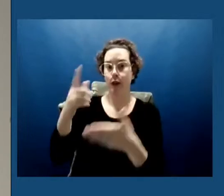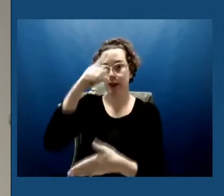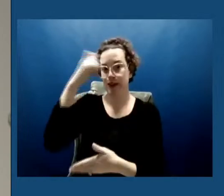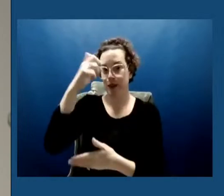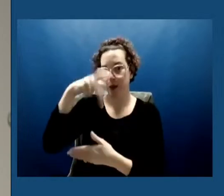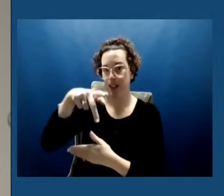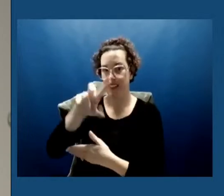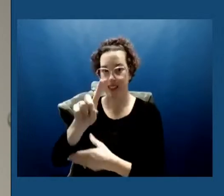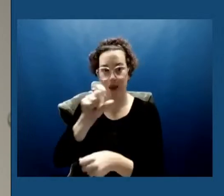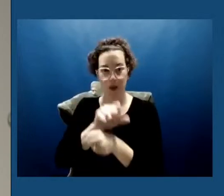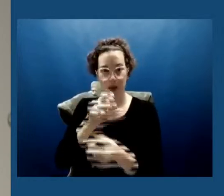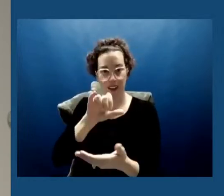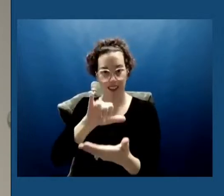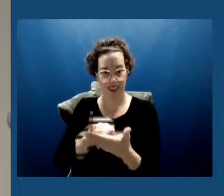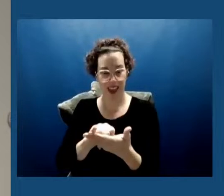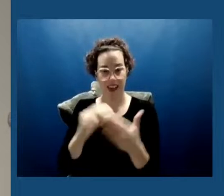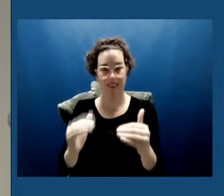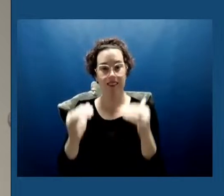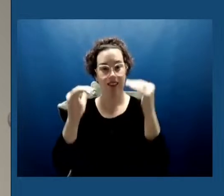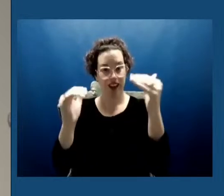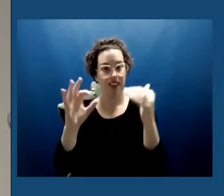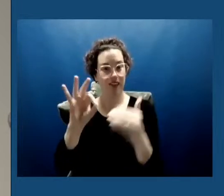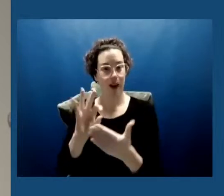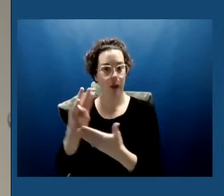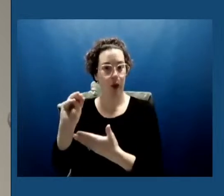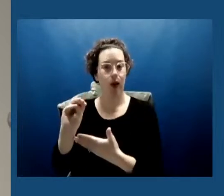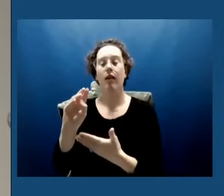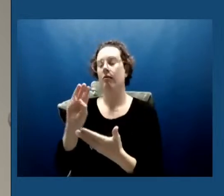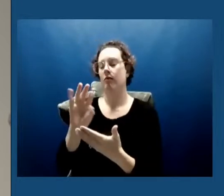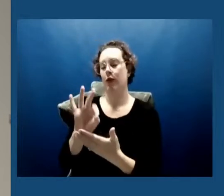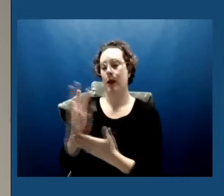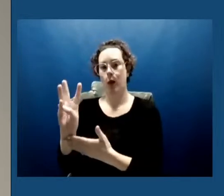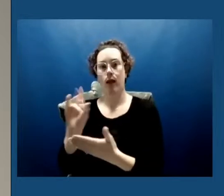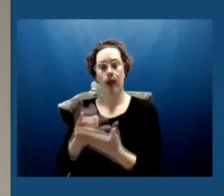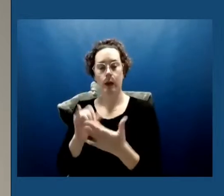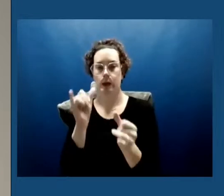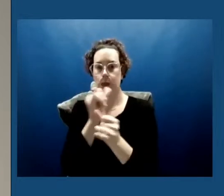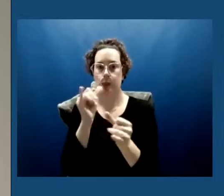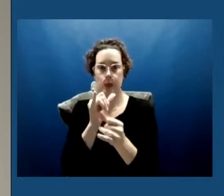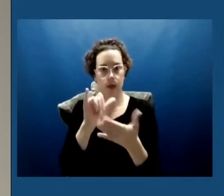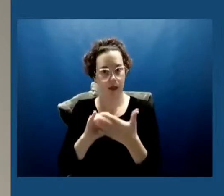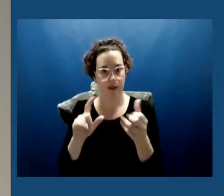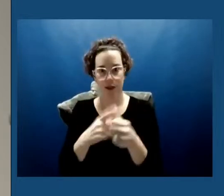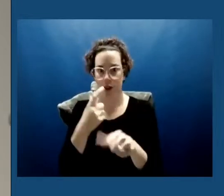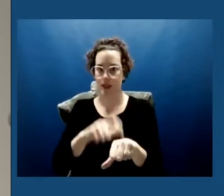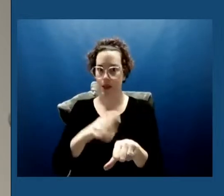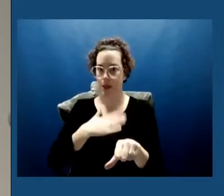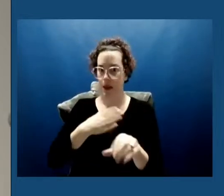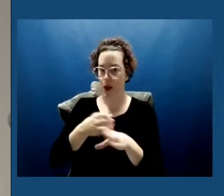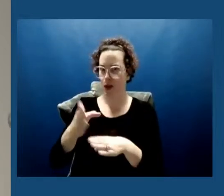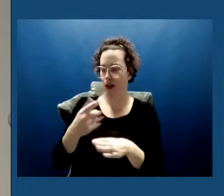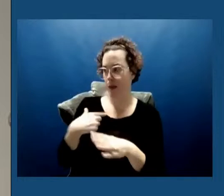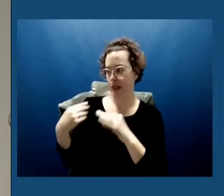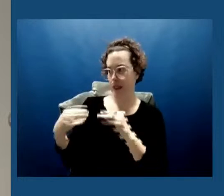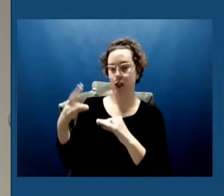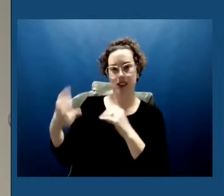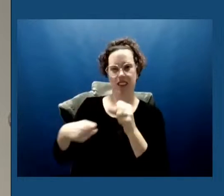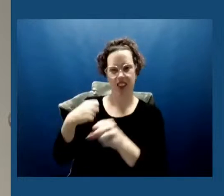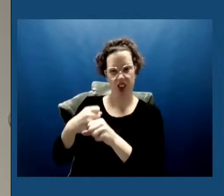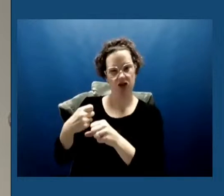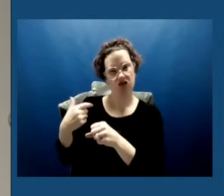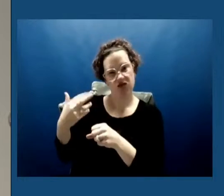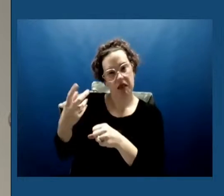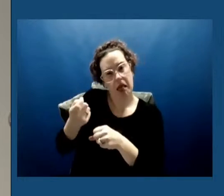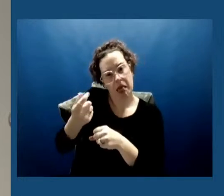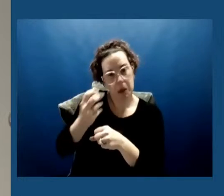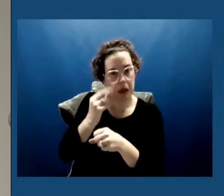framework, which was phenomenal because for the first time in my career, and I've been teaching for 7 years, not like a huge time, but I got a little time under my